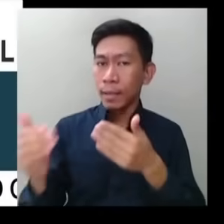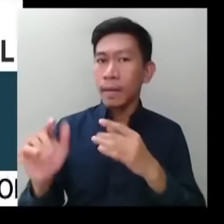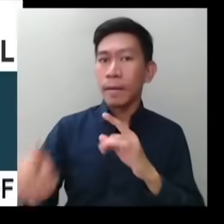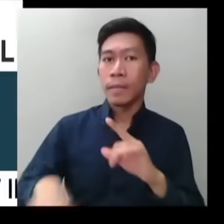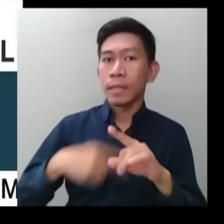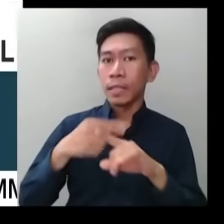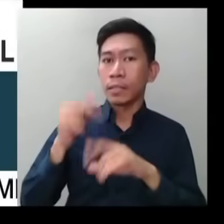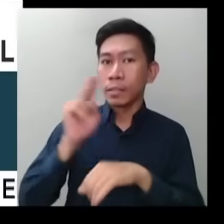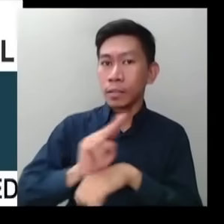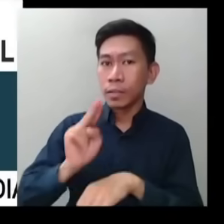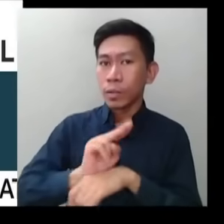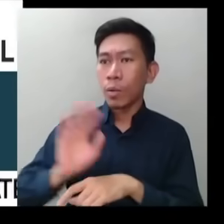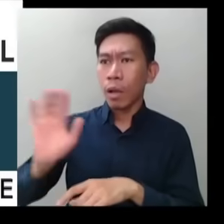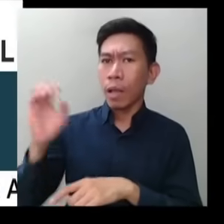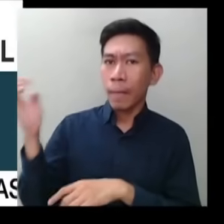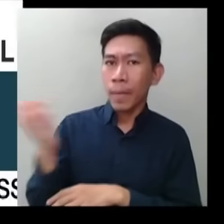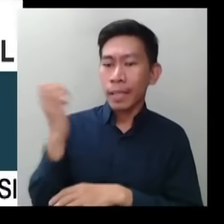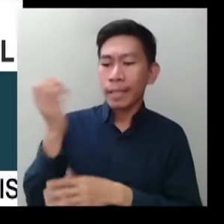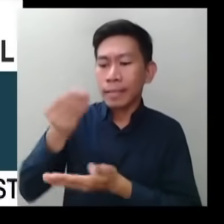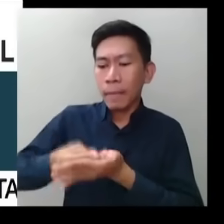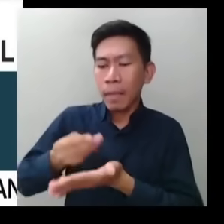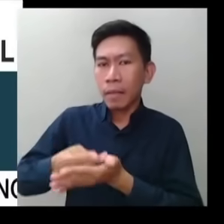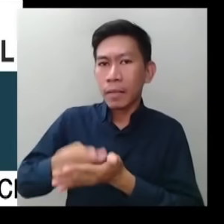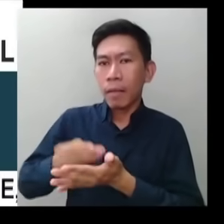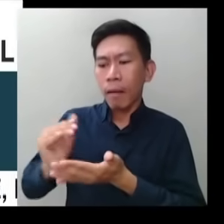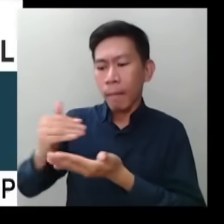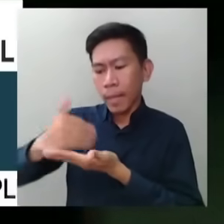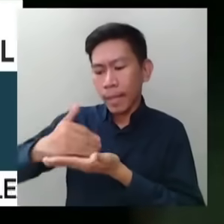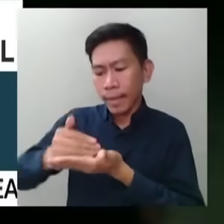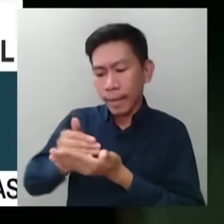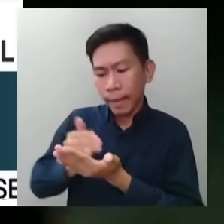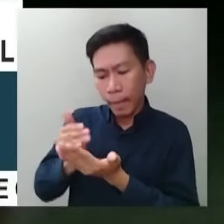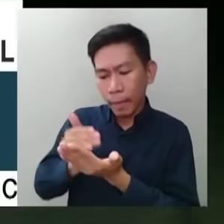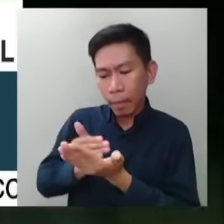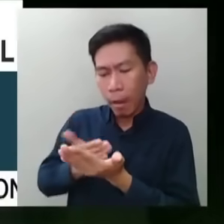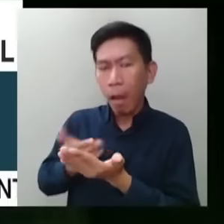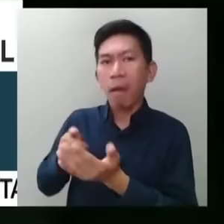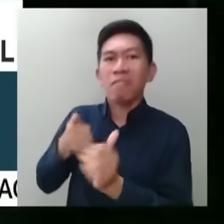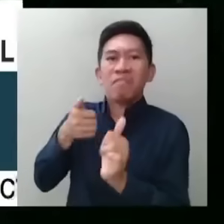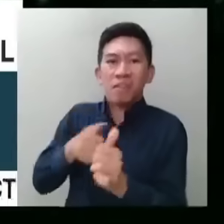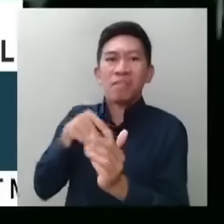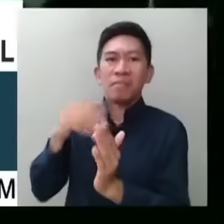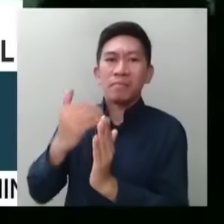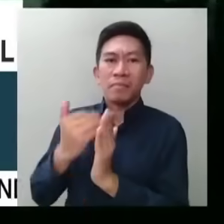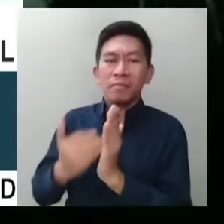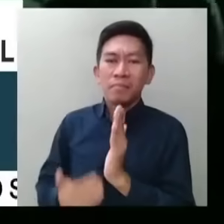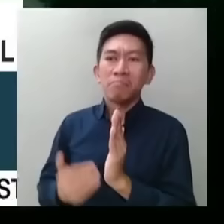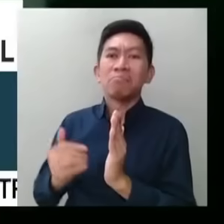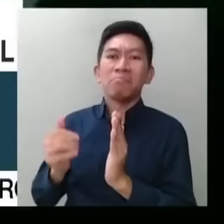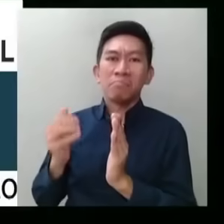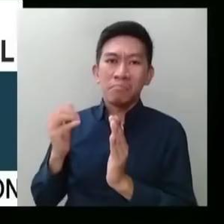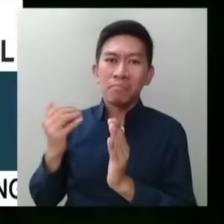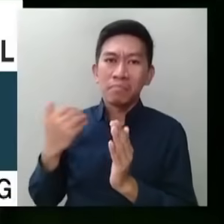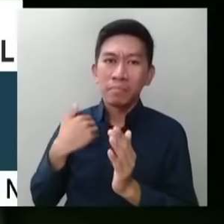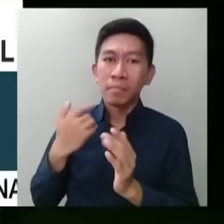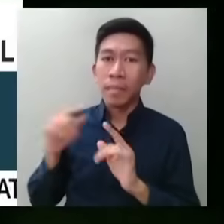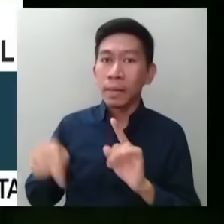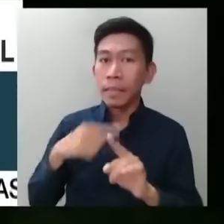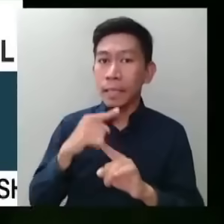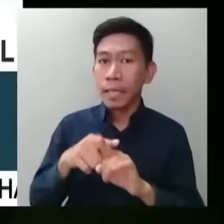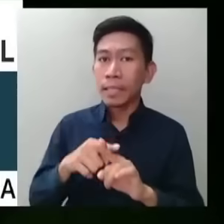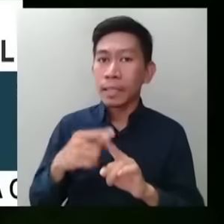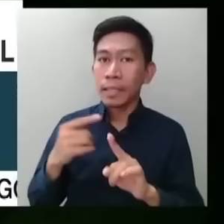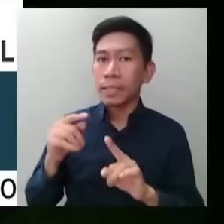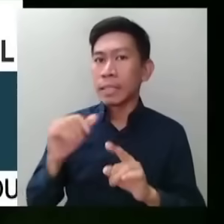dream funds according to how they planned it to be. And there's less and less of this, immediate requests from national government